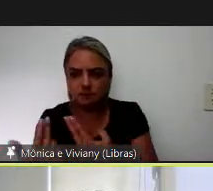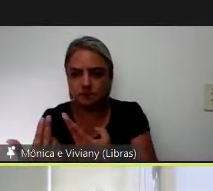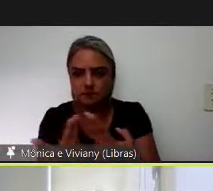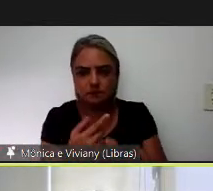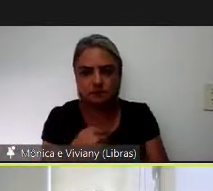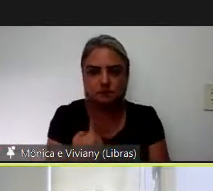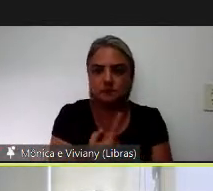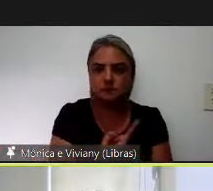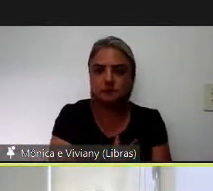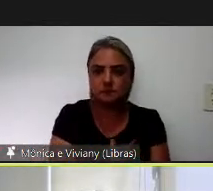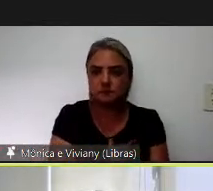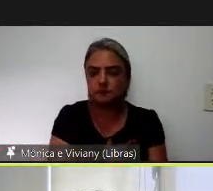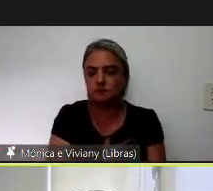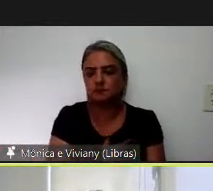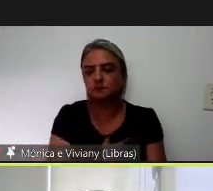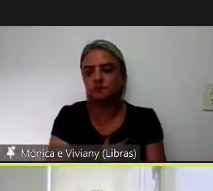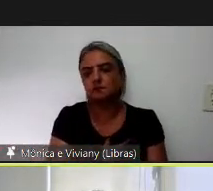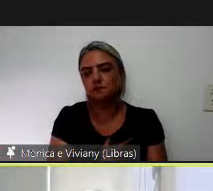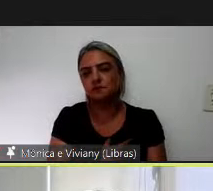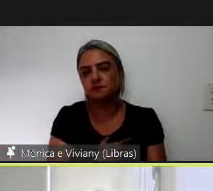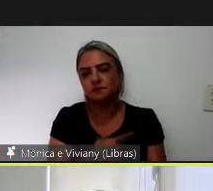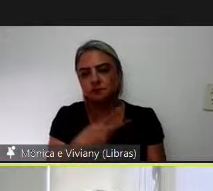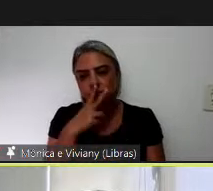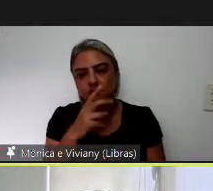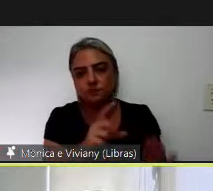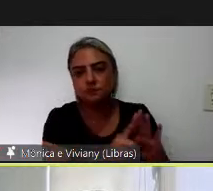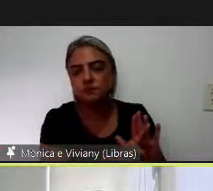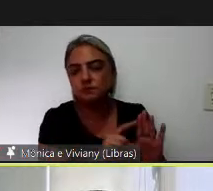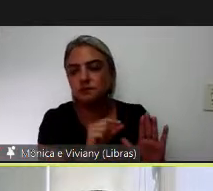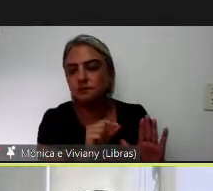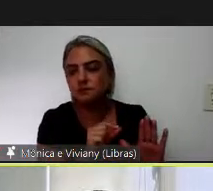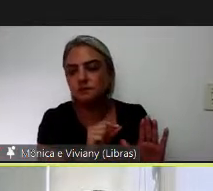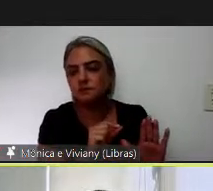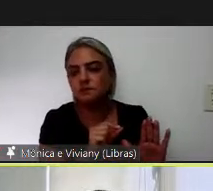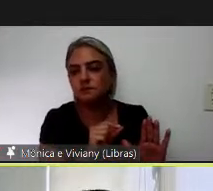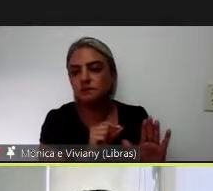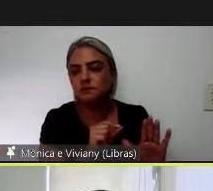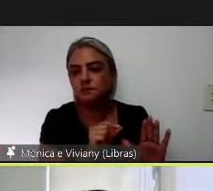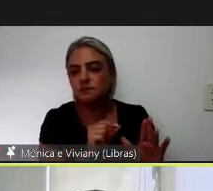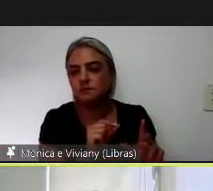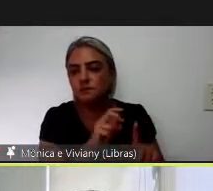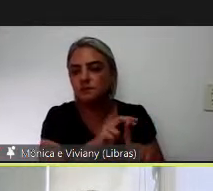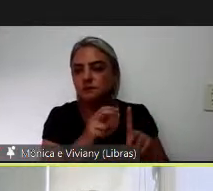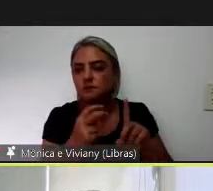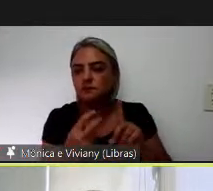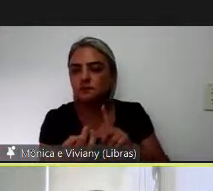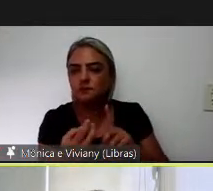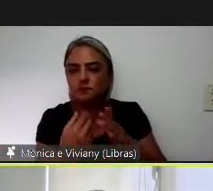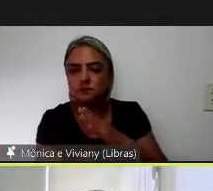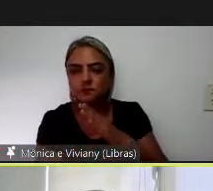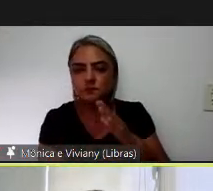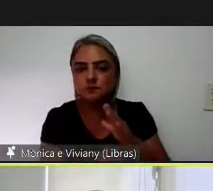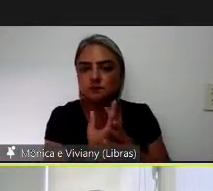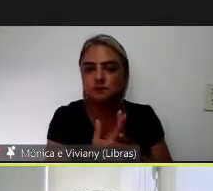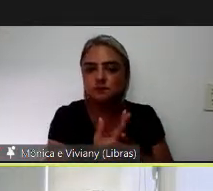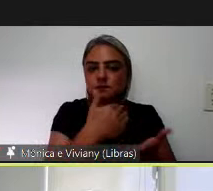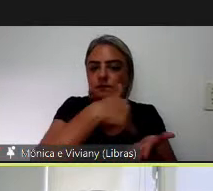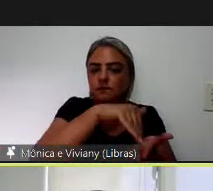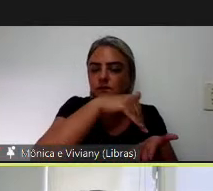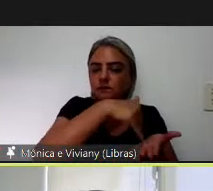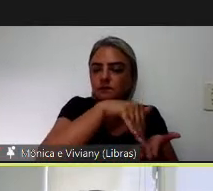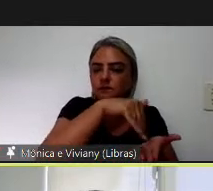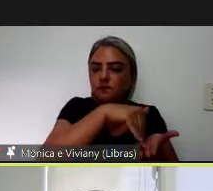work with the equity, we reinforce that